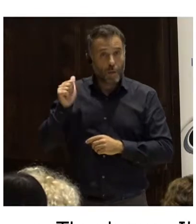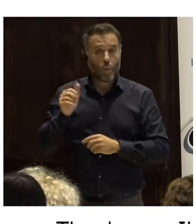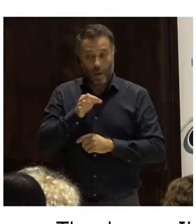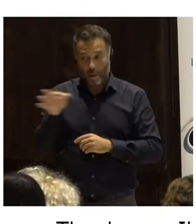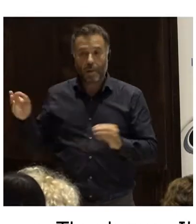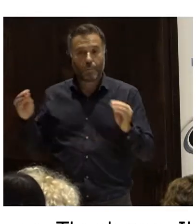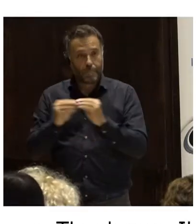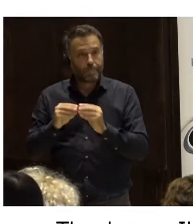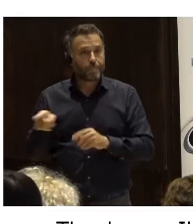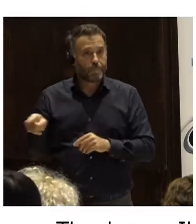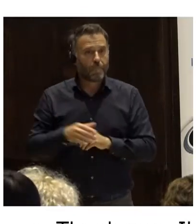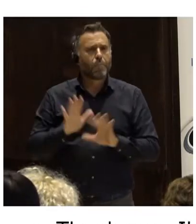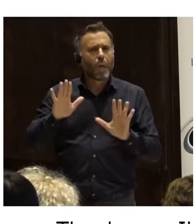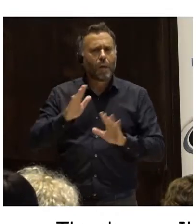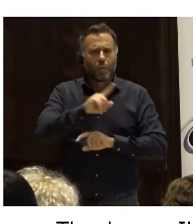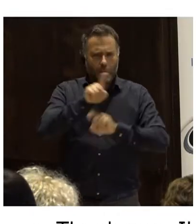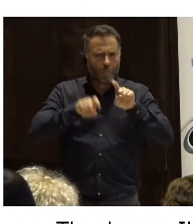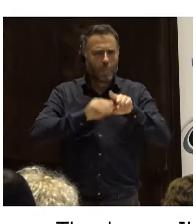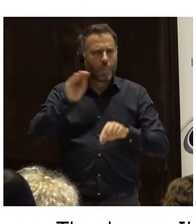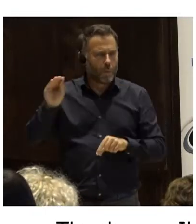ask Kim about